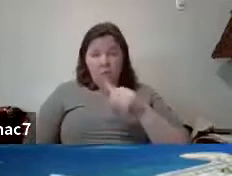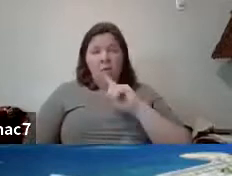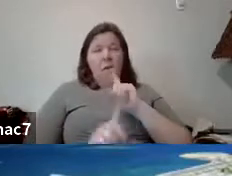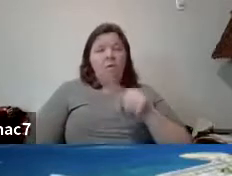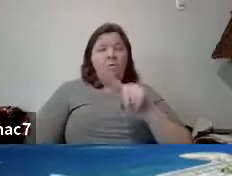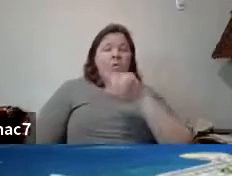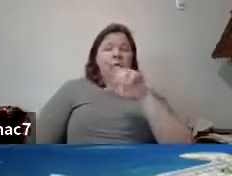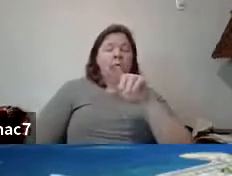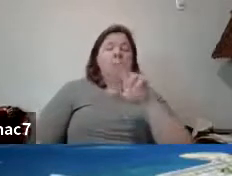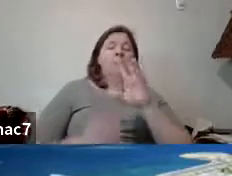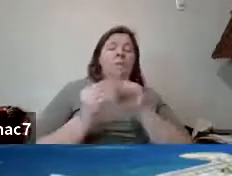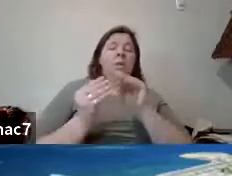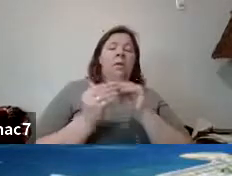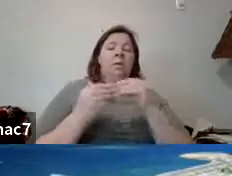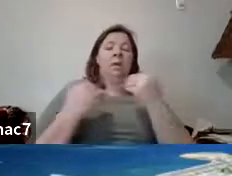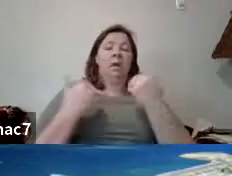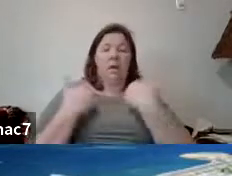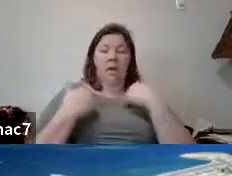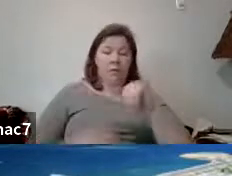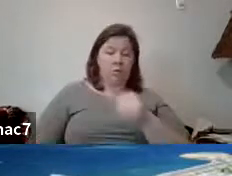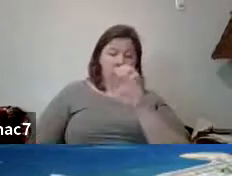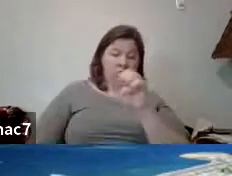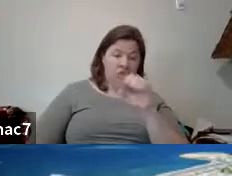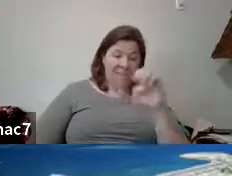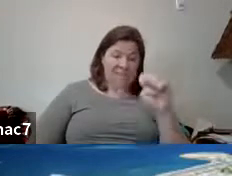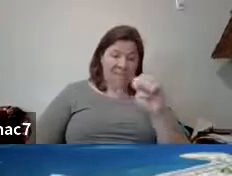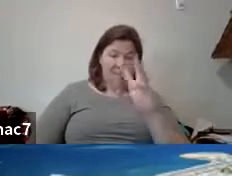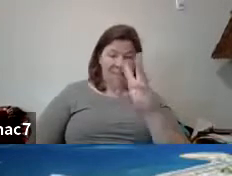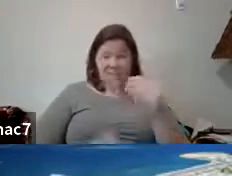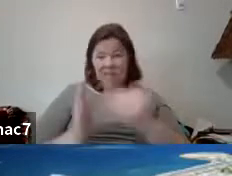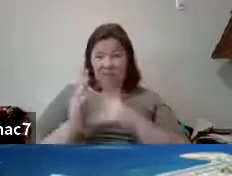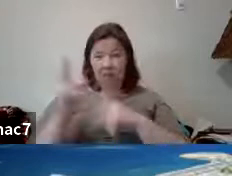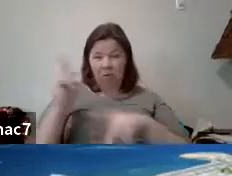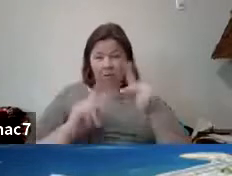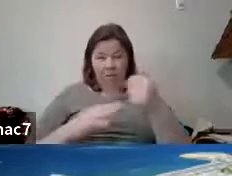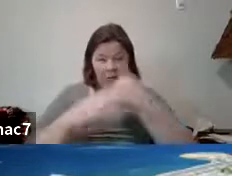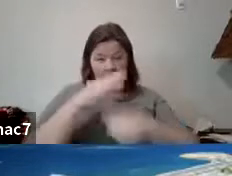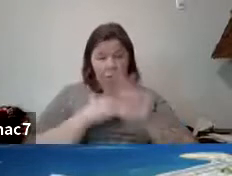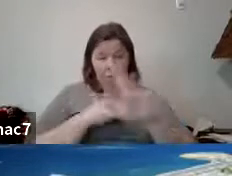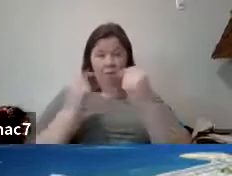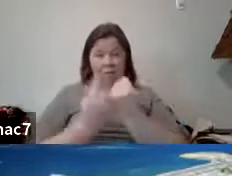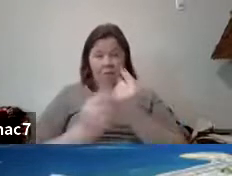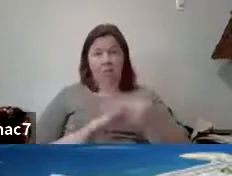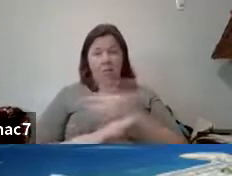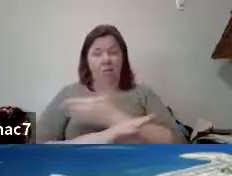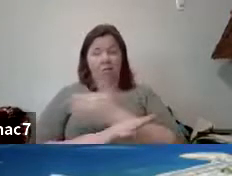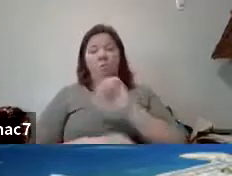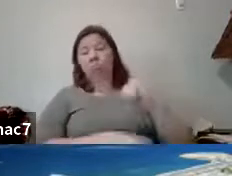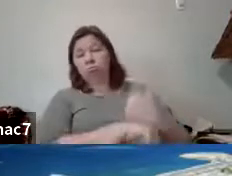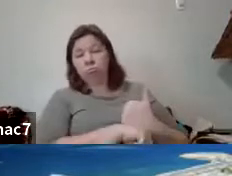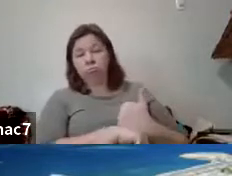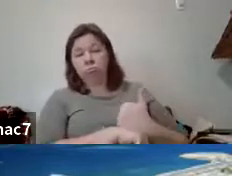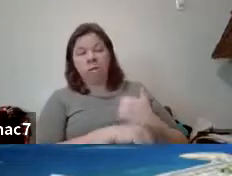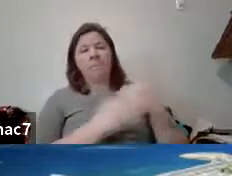if you have, like Jesse in India, 60,000 people under you on your team currently before we launch, it